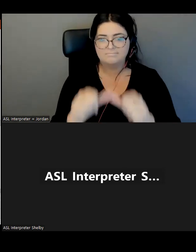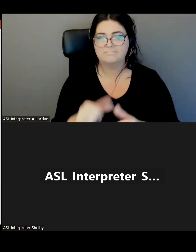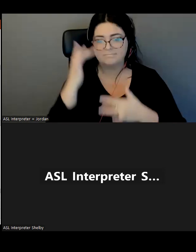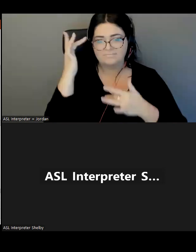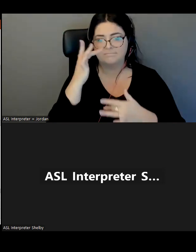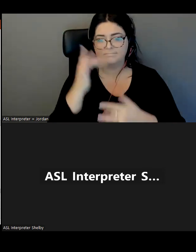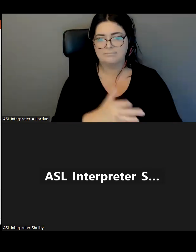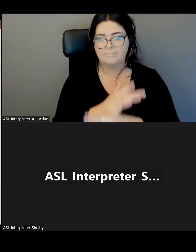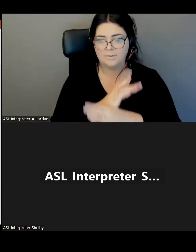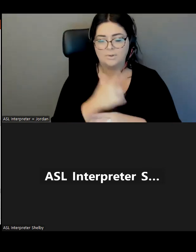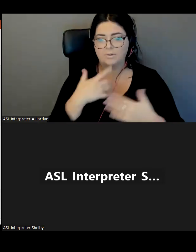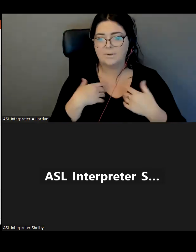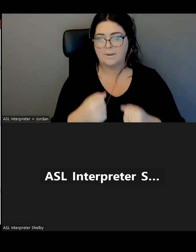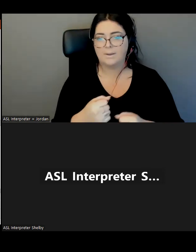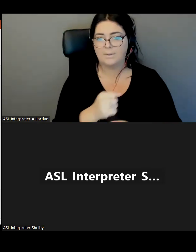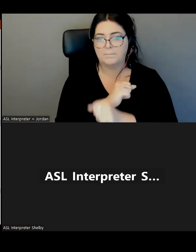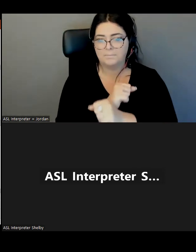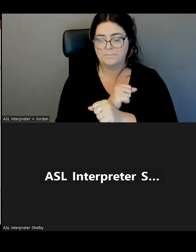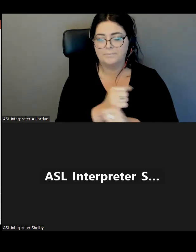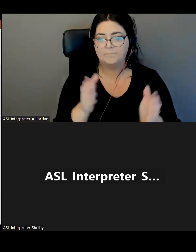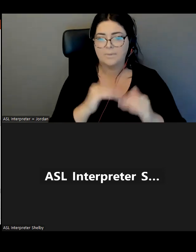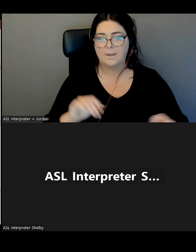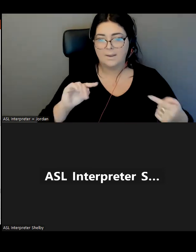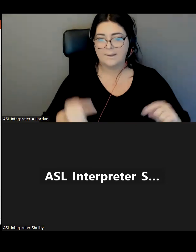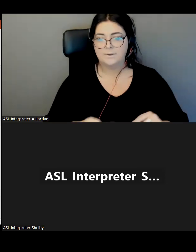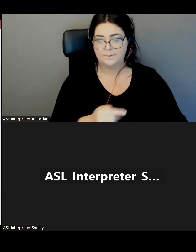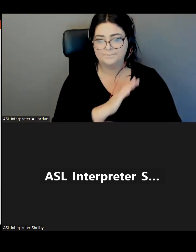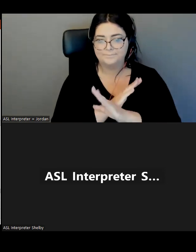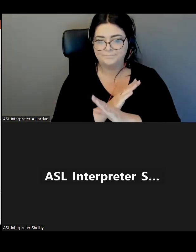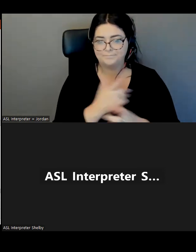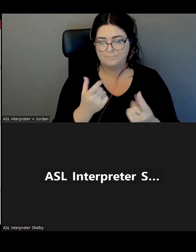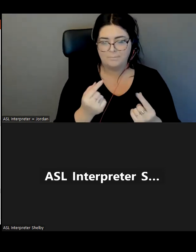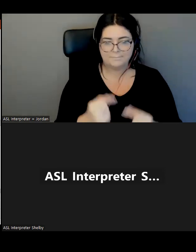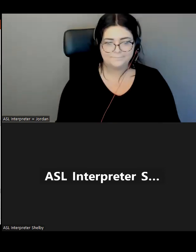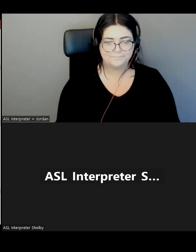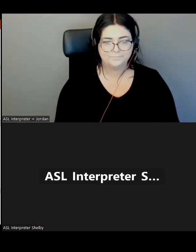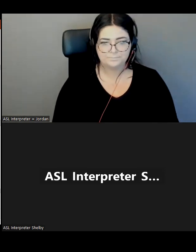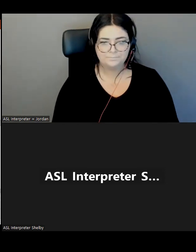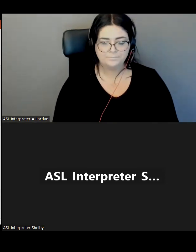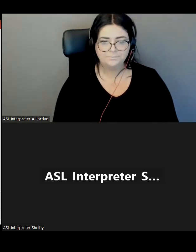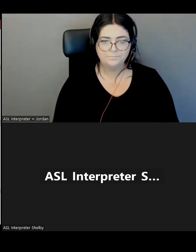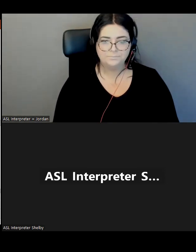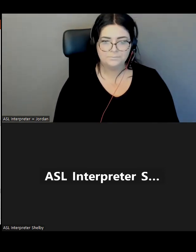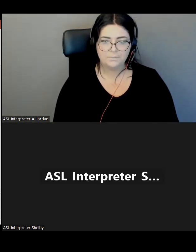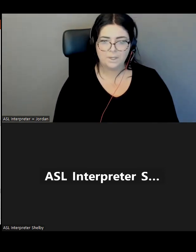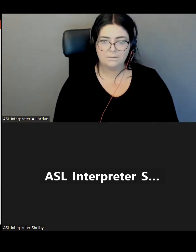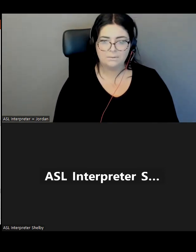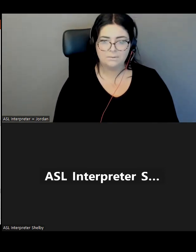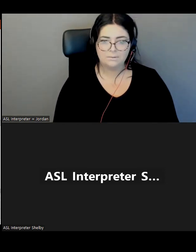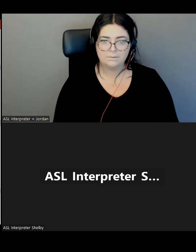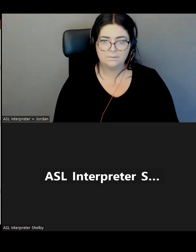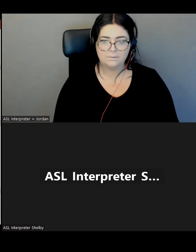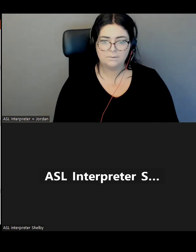prevention and health protection, as well as injury prevention. So related to these